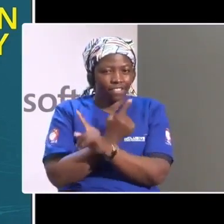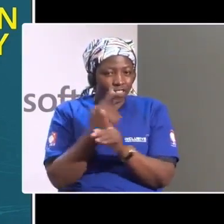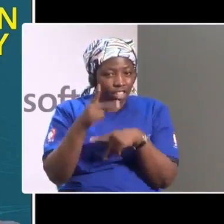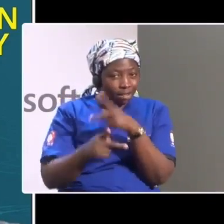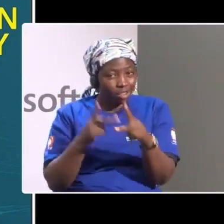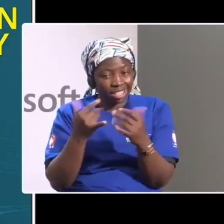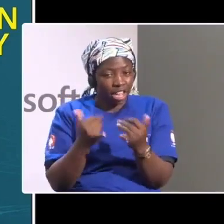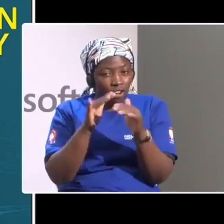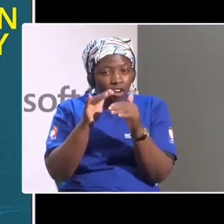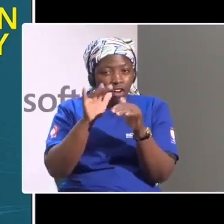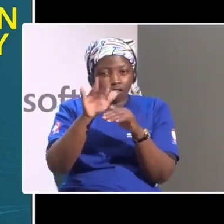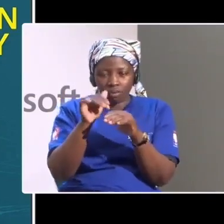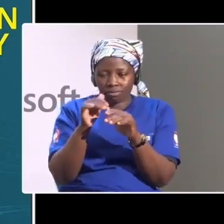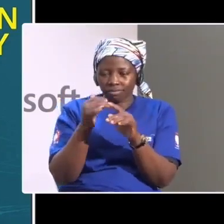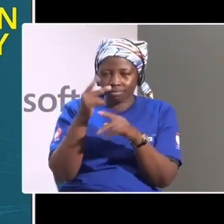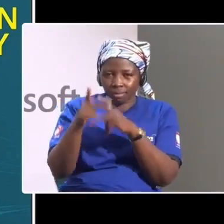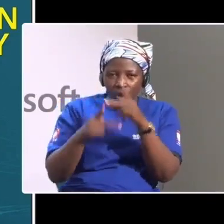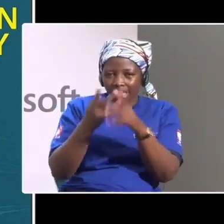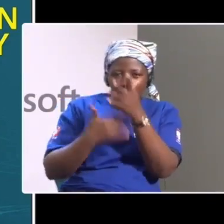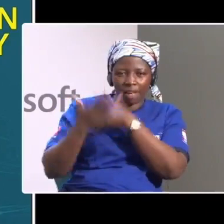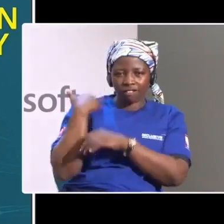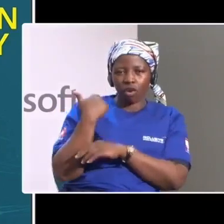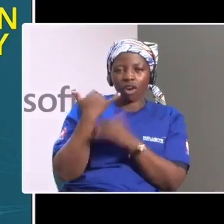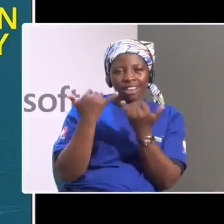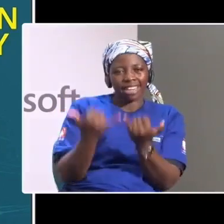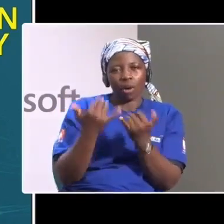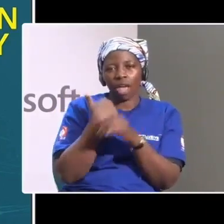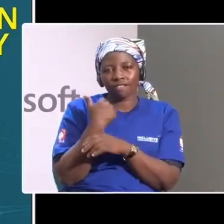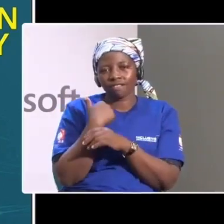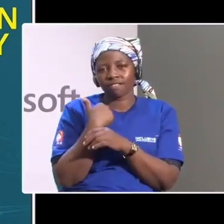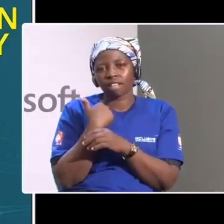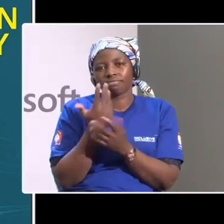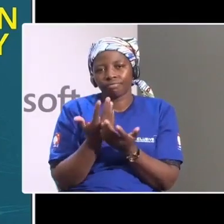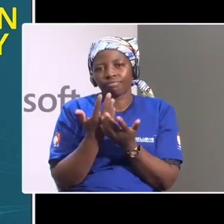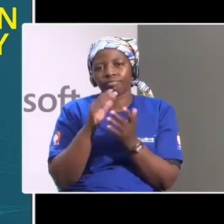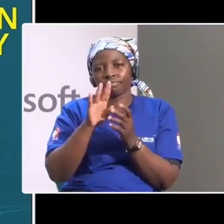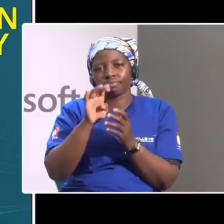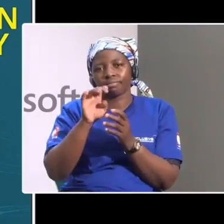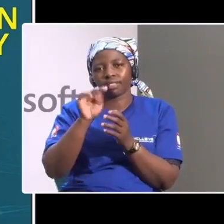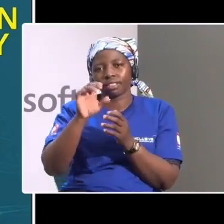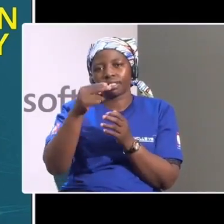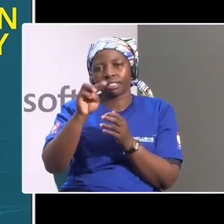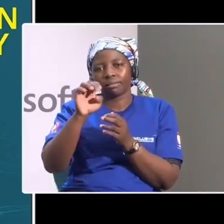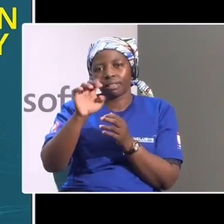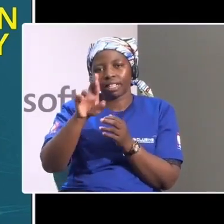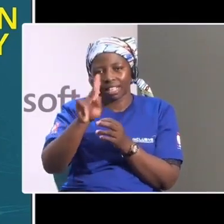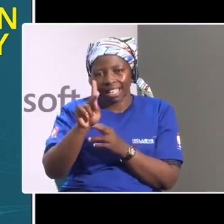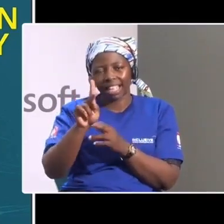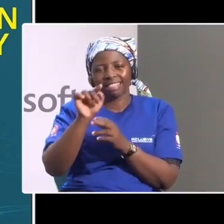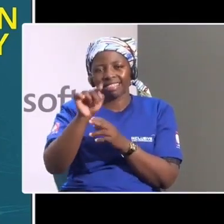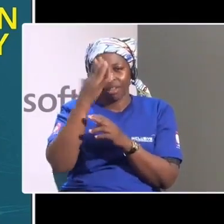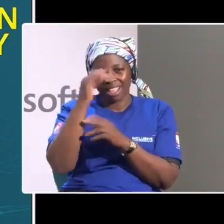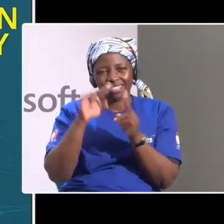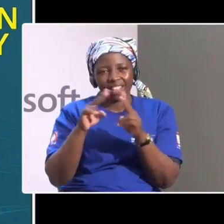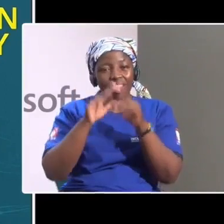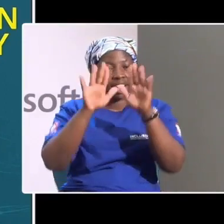from the process before is that now we have a benchmark. That is why it's so important. The standards are made